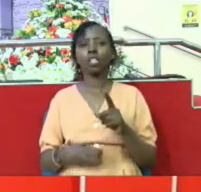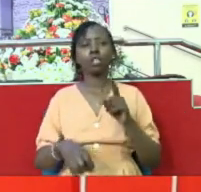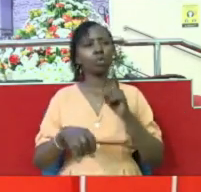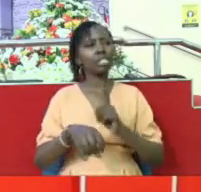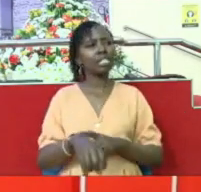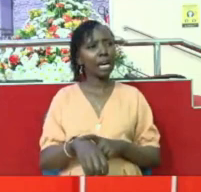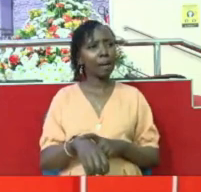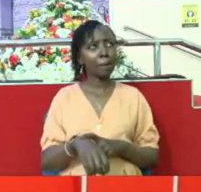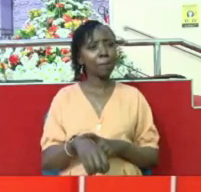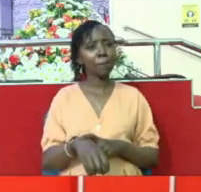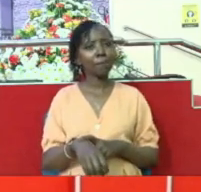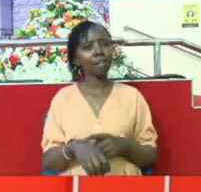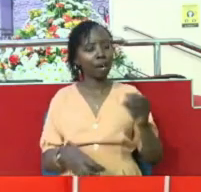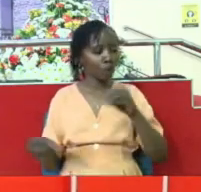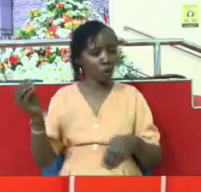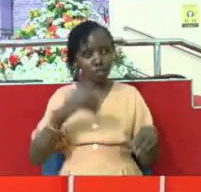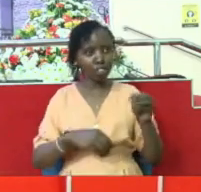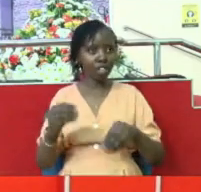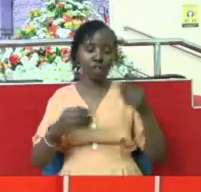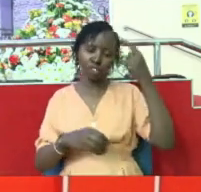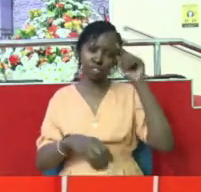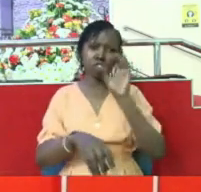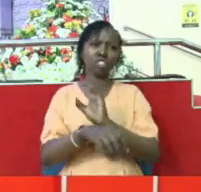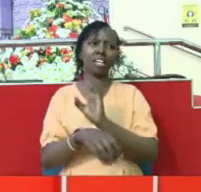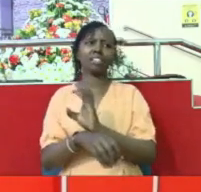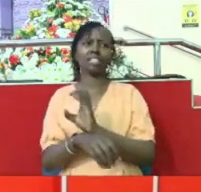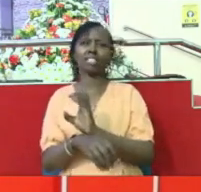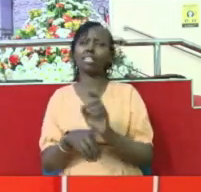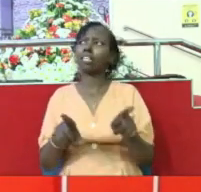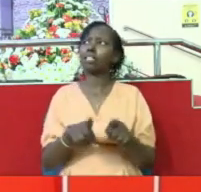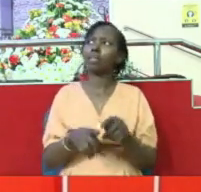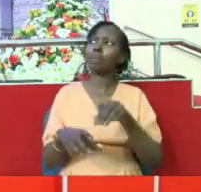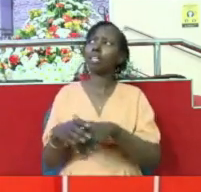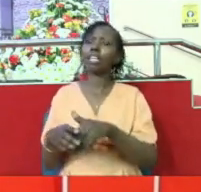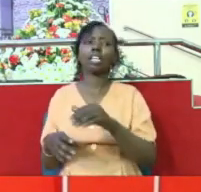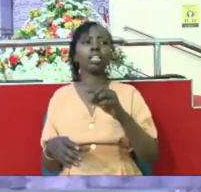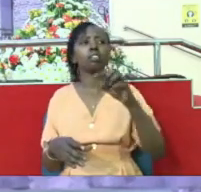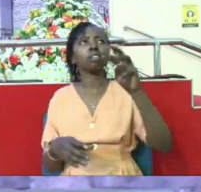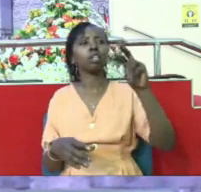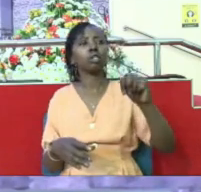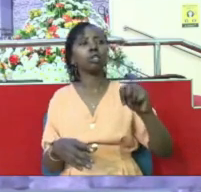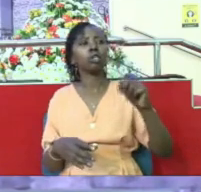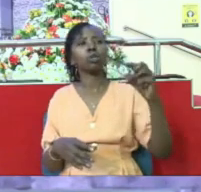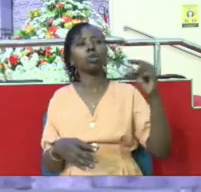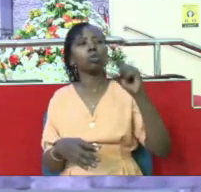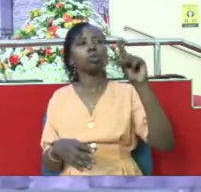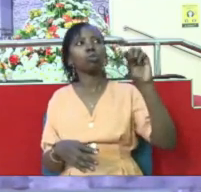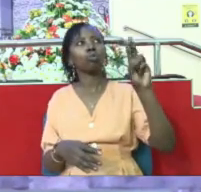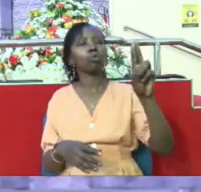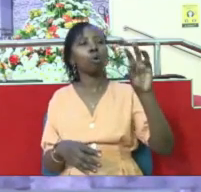campuses, the Gomba campus, where some of us might never go,